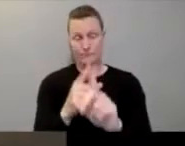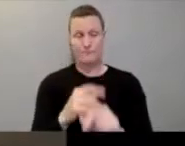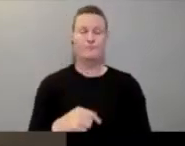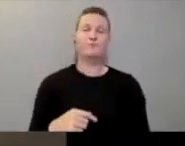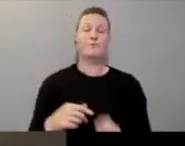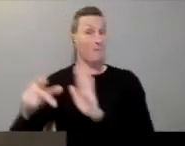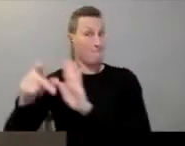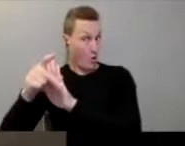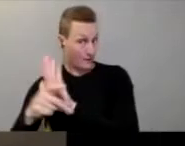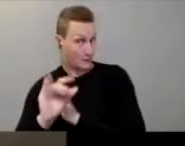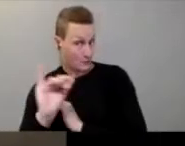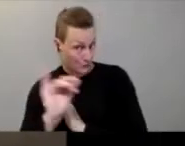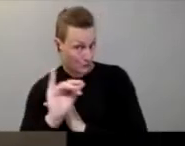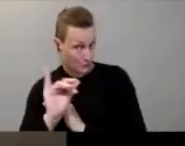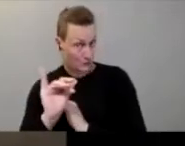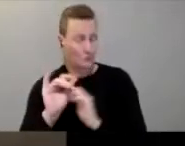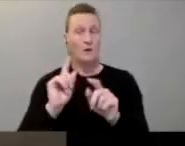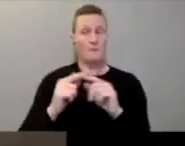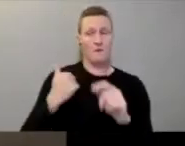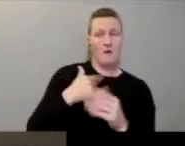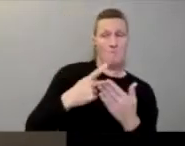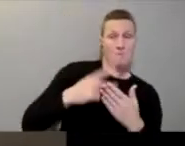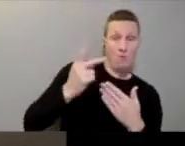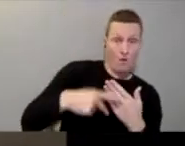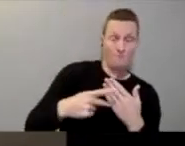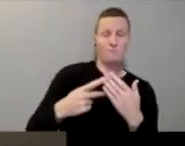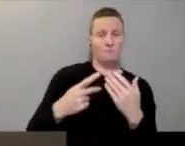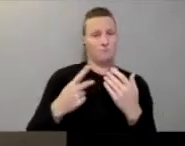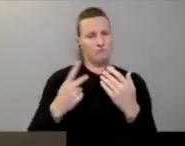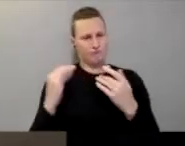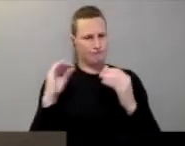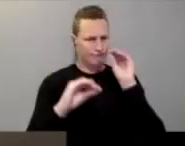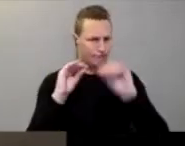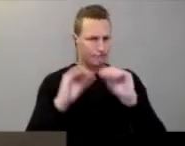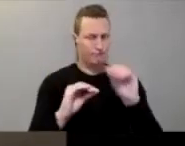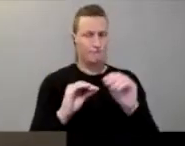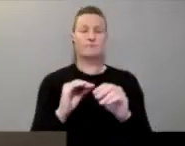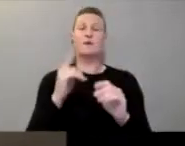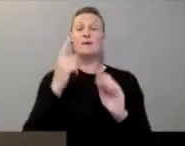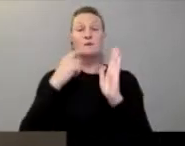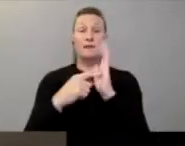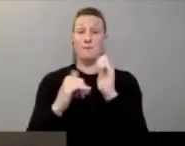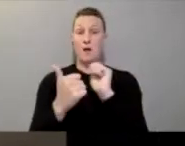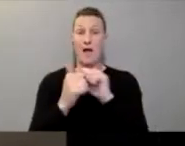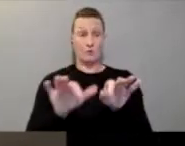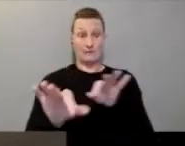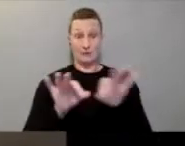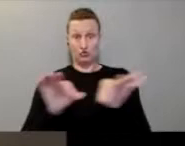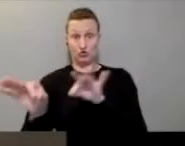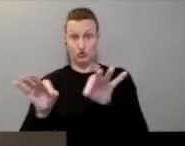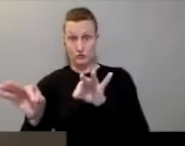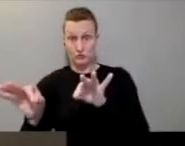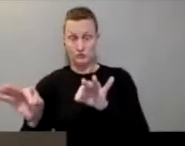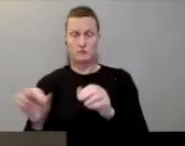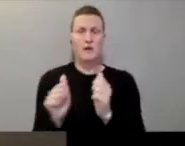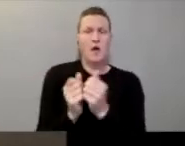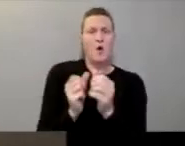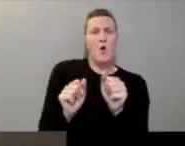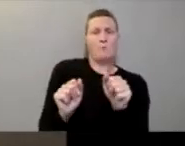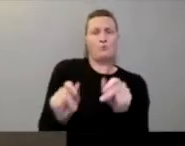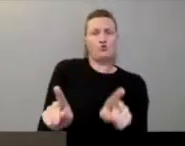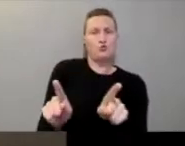pieces around changing ways that artwork is selected, opportunities are identified, and that sort of